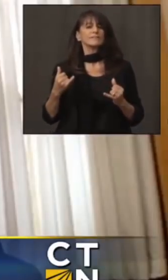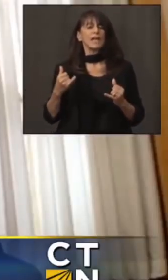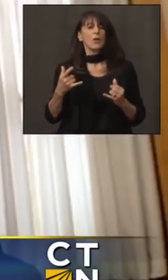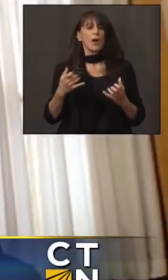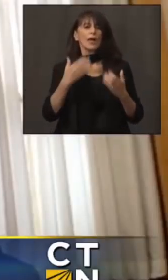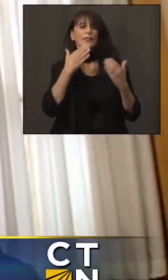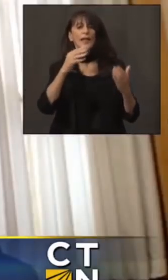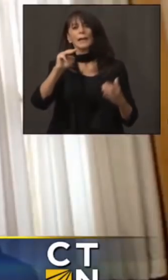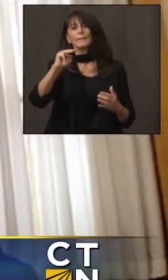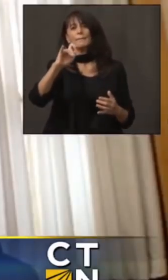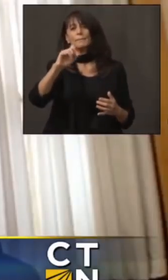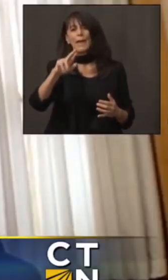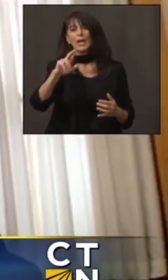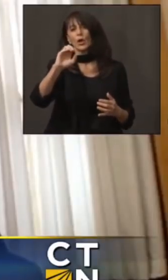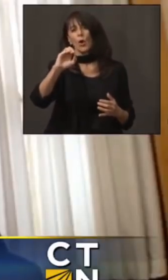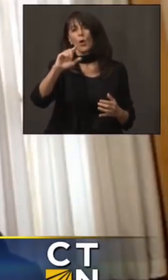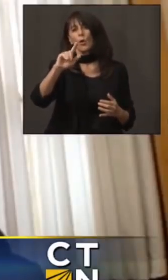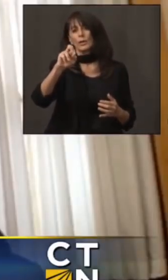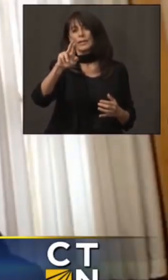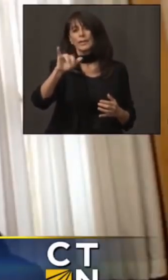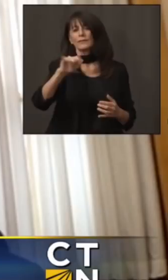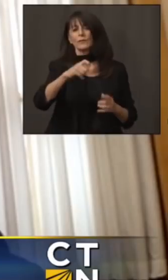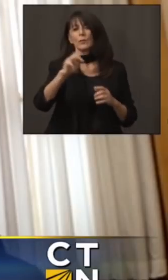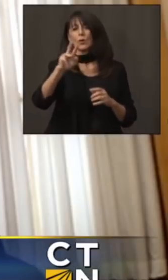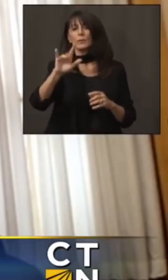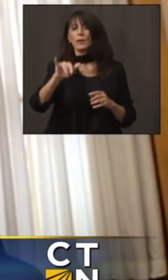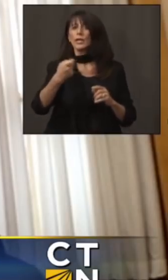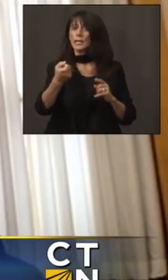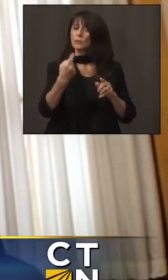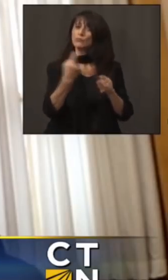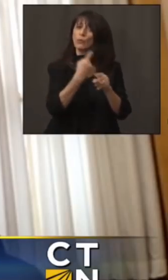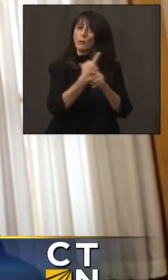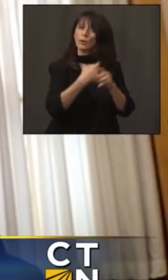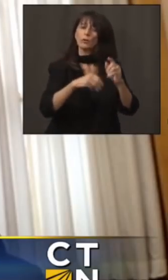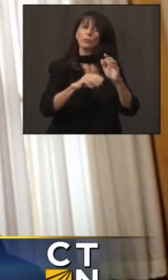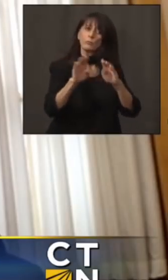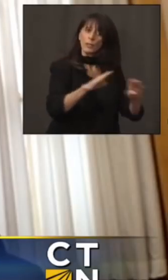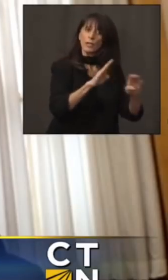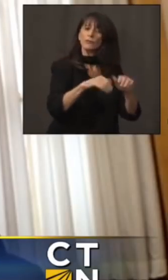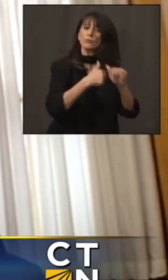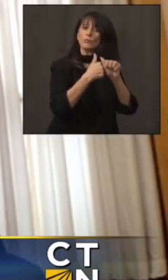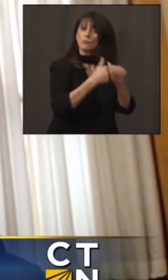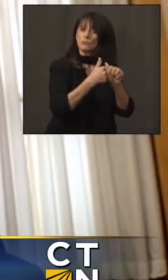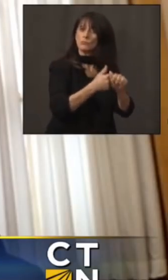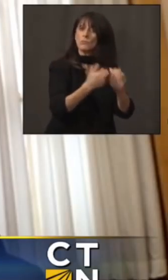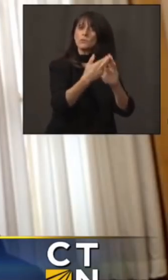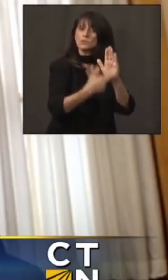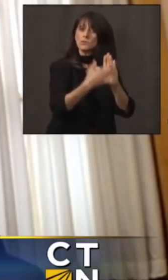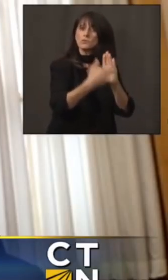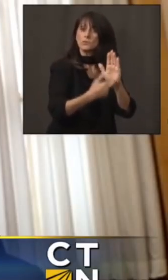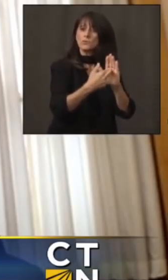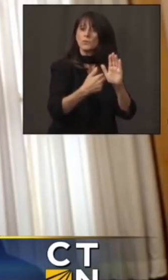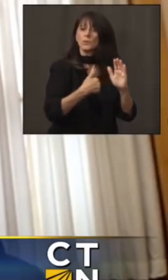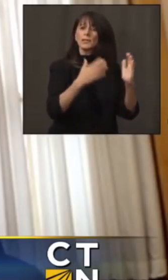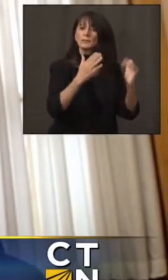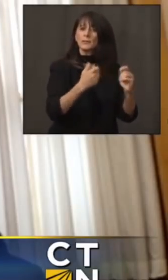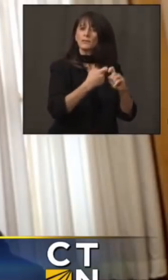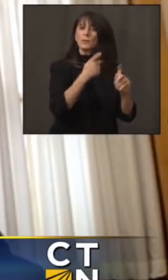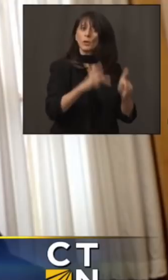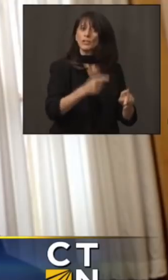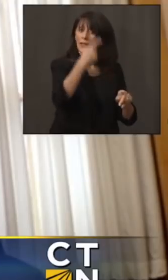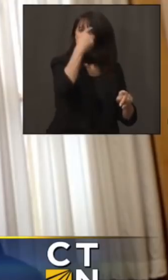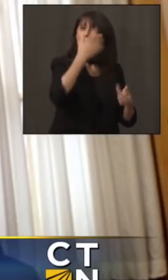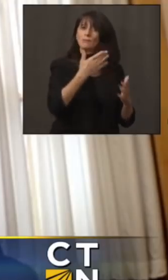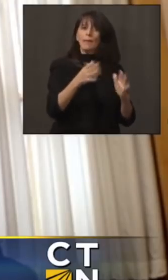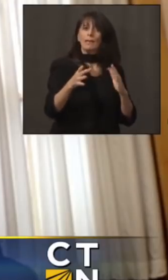thank Mayor O'Leary for modeling the behavior that we hope for and expect of anyone who thinks they may have